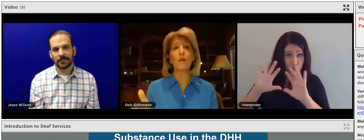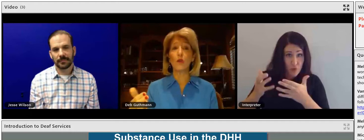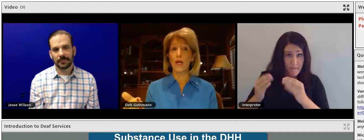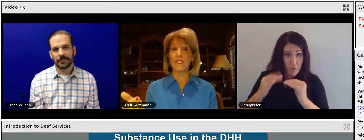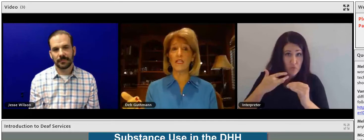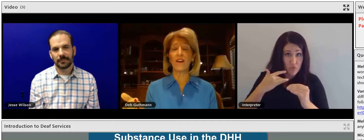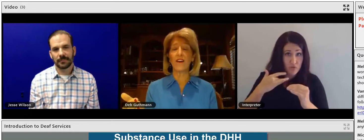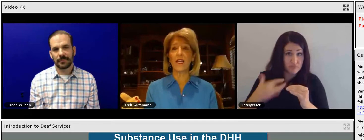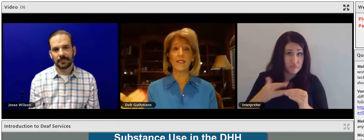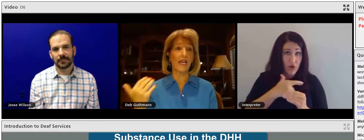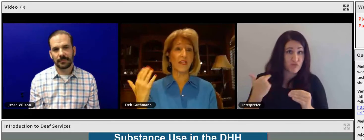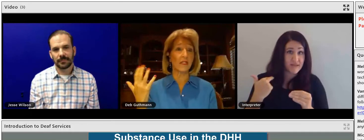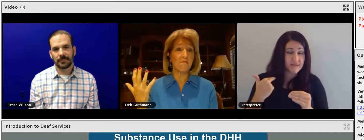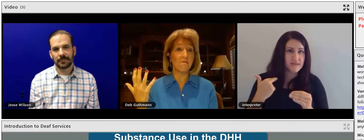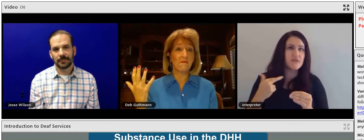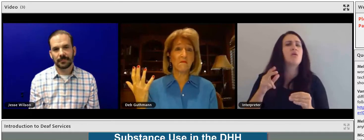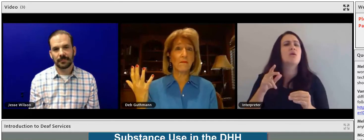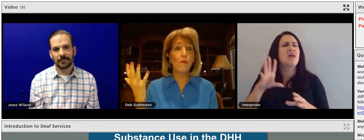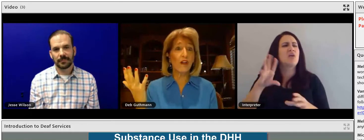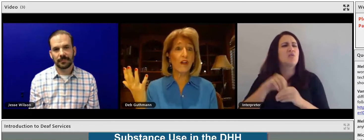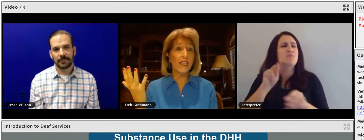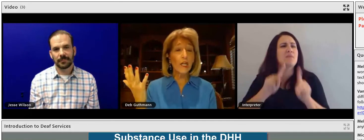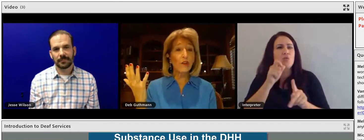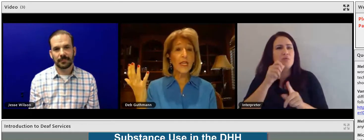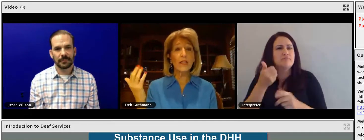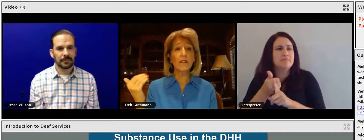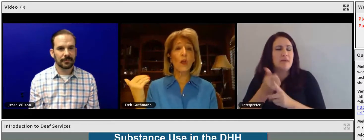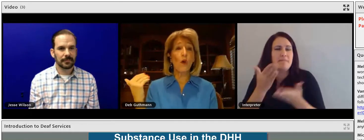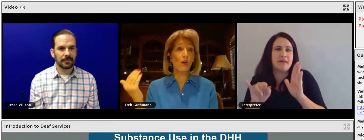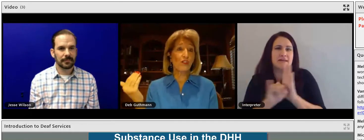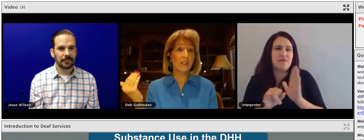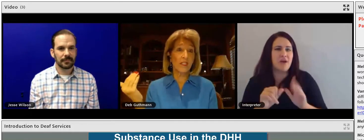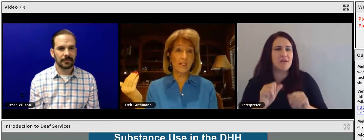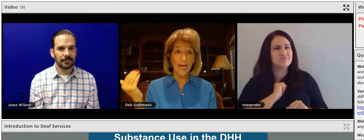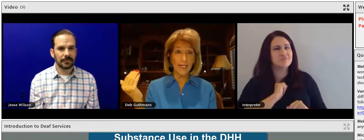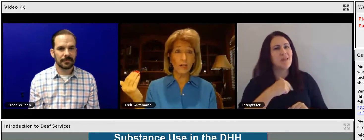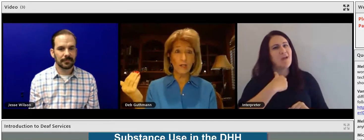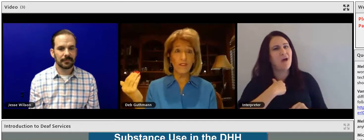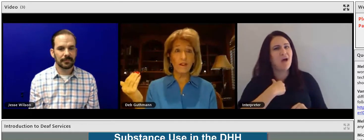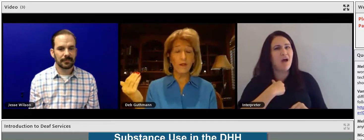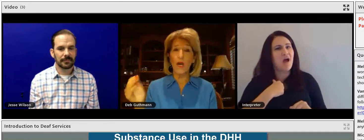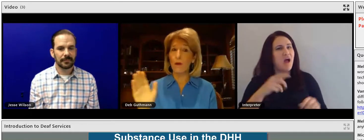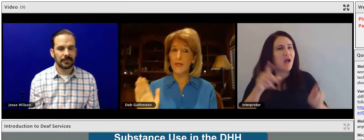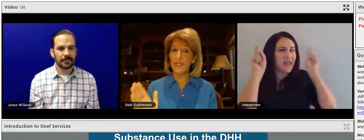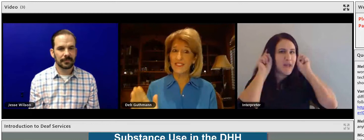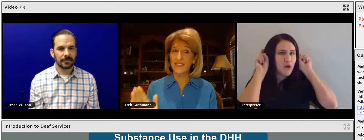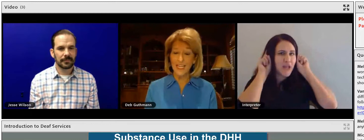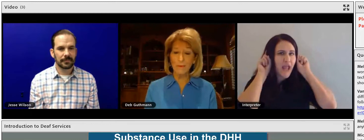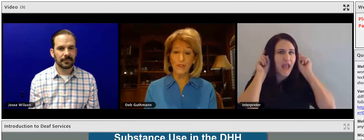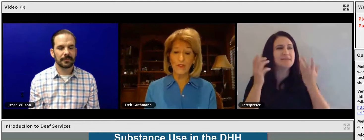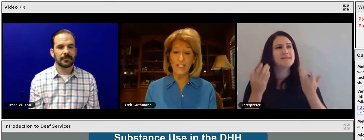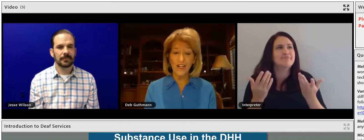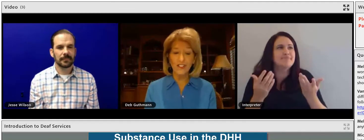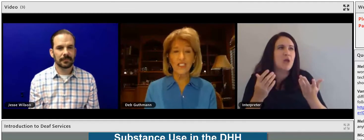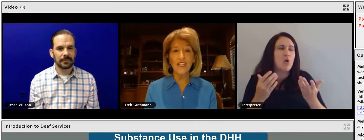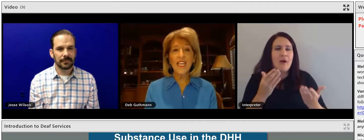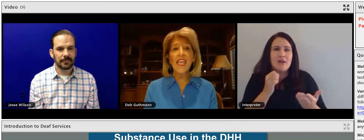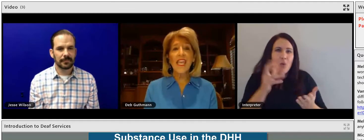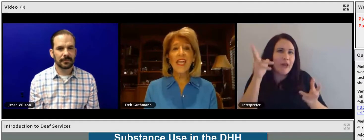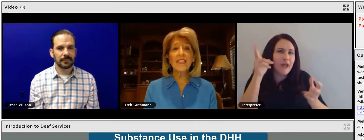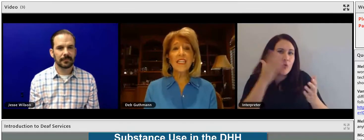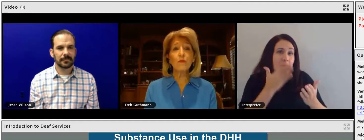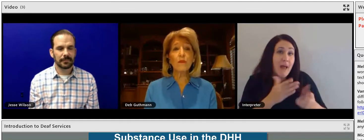This would include people who identify as having, maybe wearing hearing aids, or just is not hearing very well, but it's a step